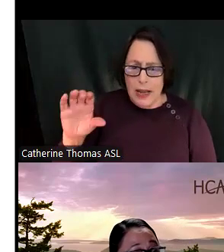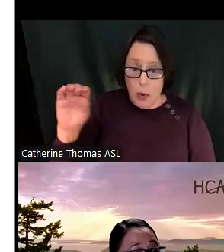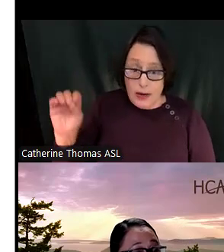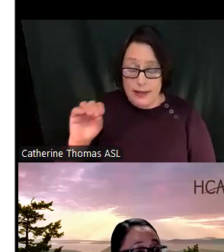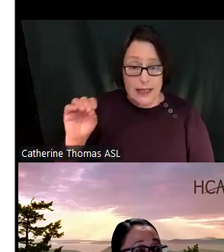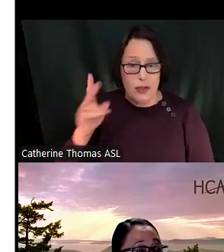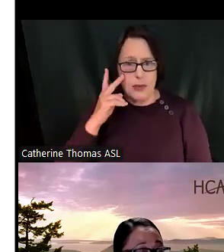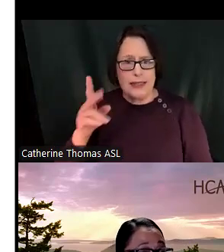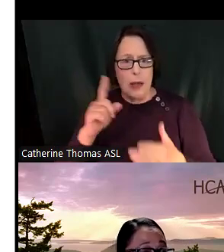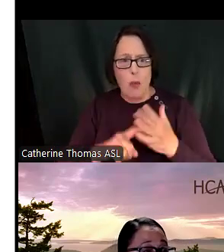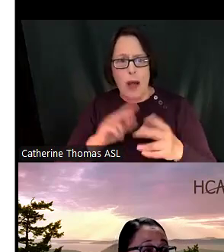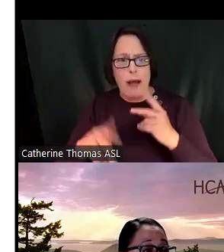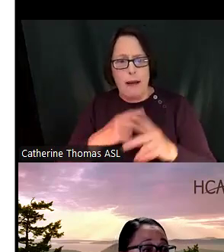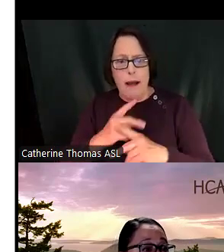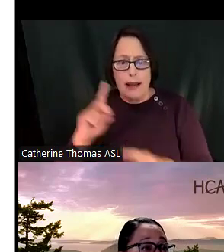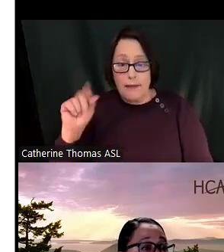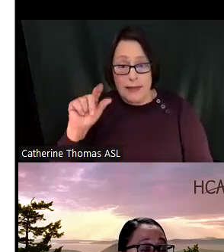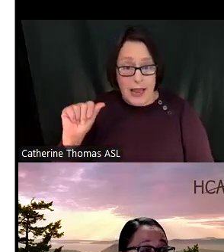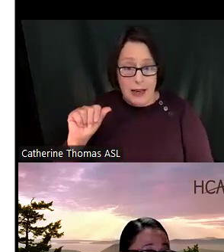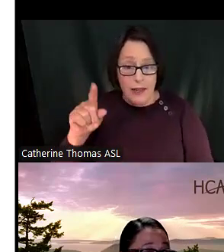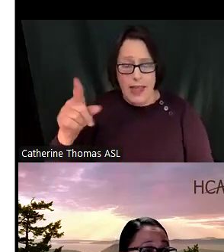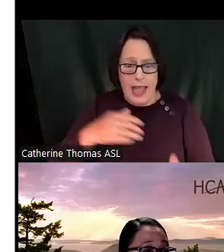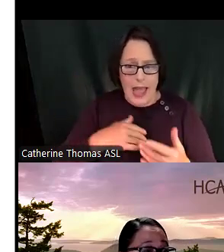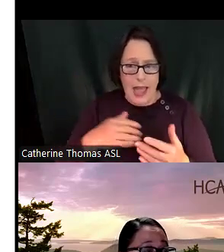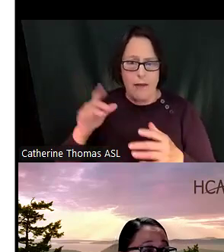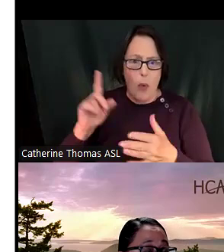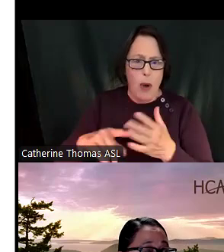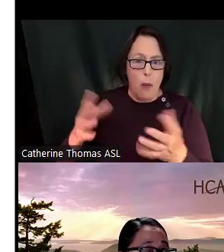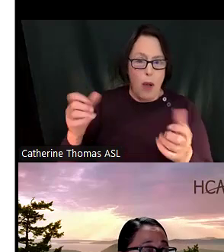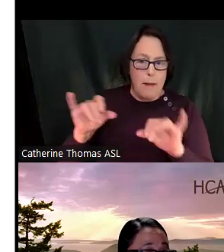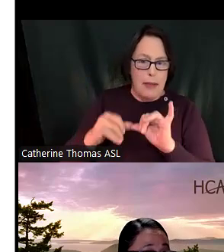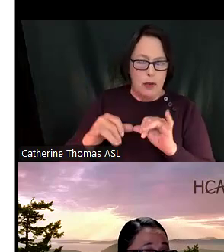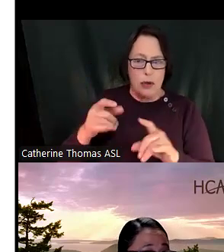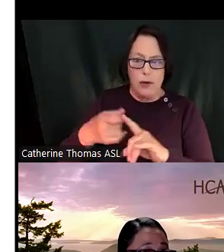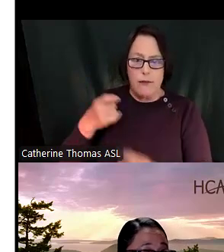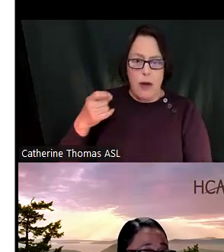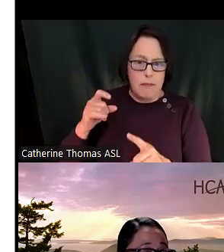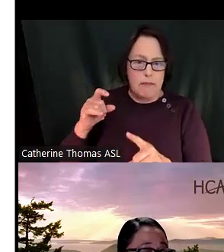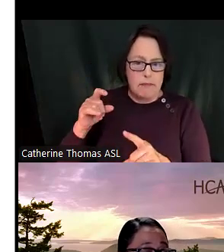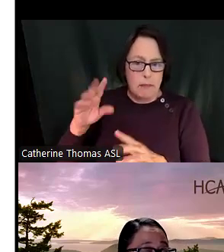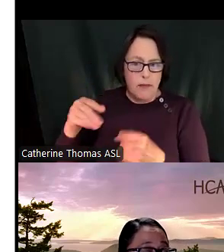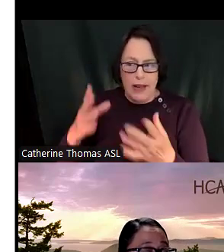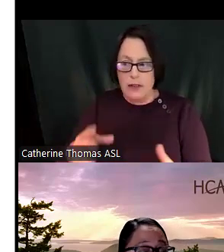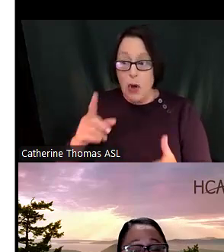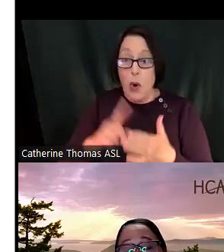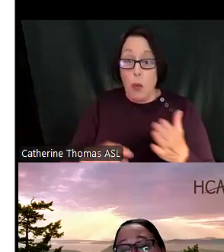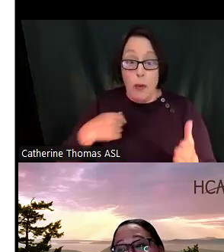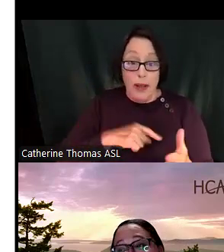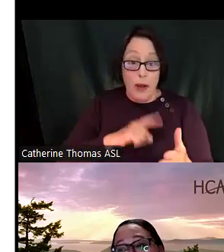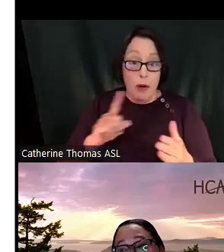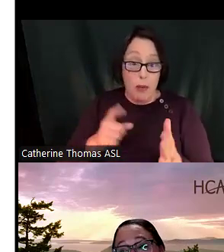data metrics they have from their contractors and what we could, what we're requiring for reporting